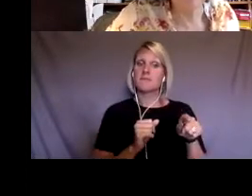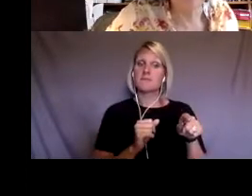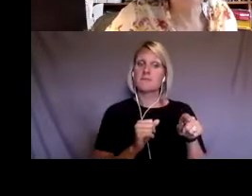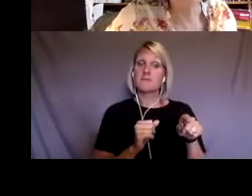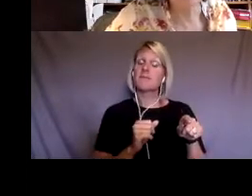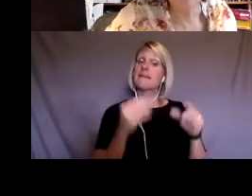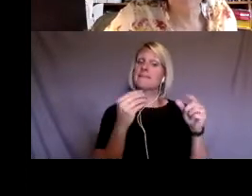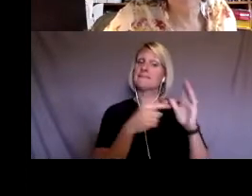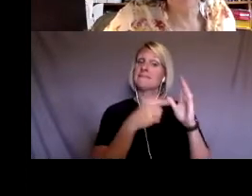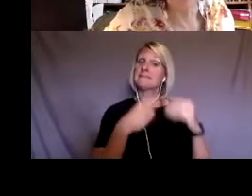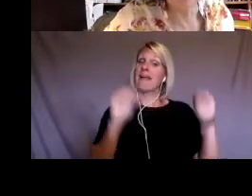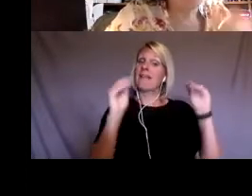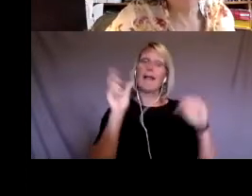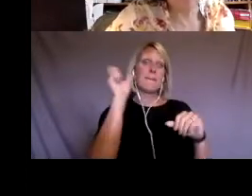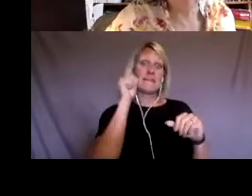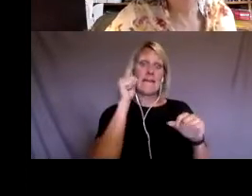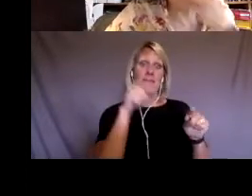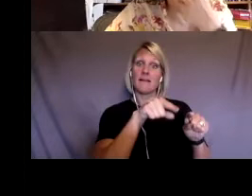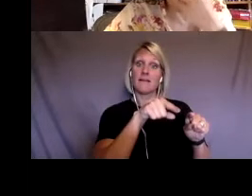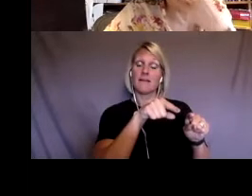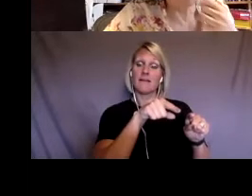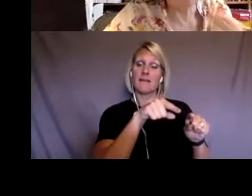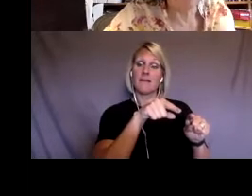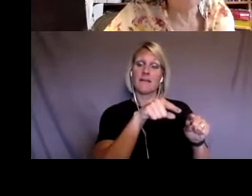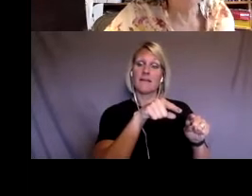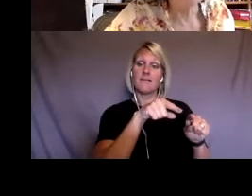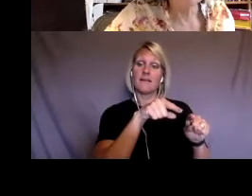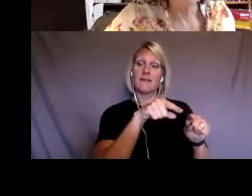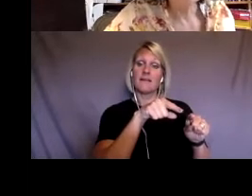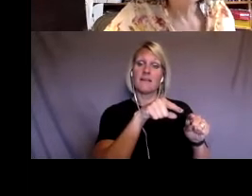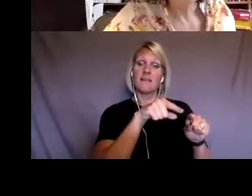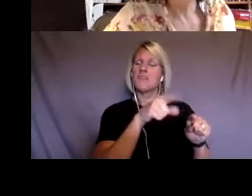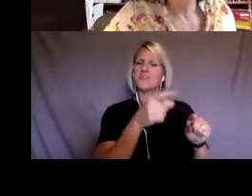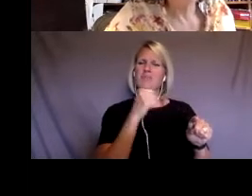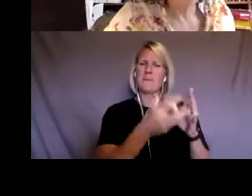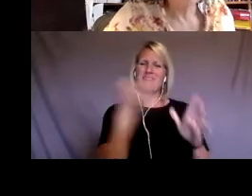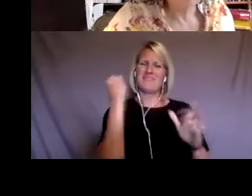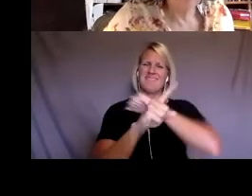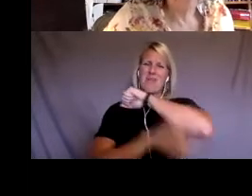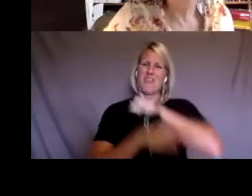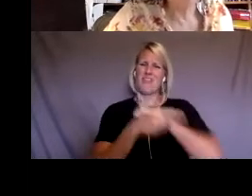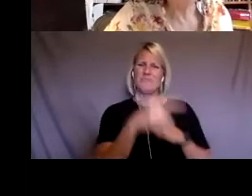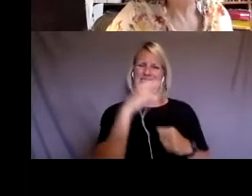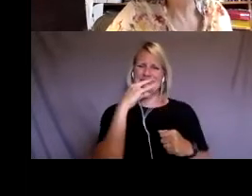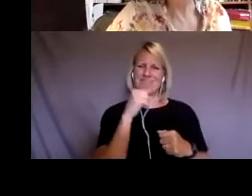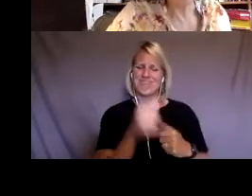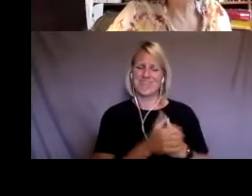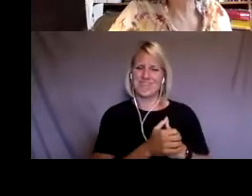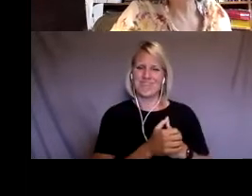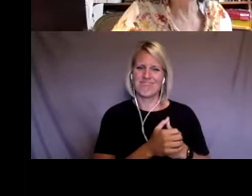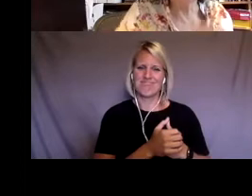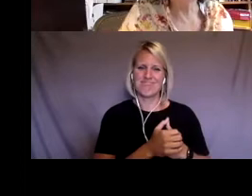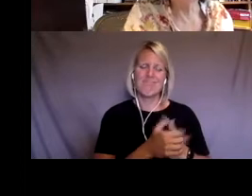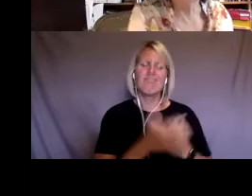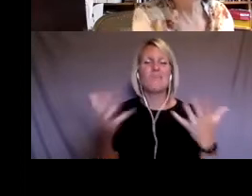sell lemonade, this is not going to happen. So I was just mentioning that